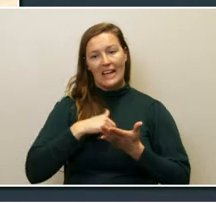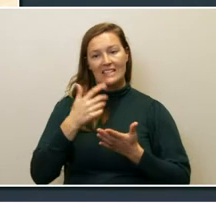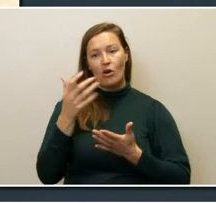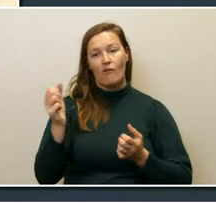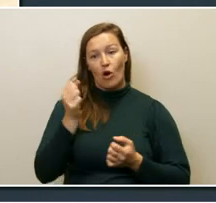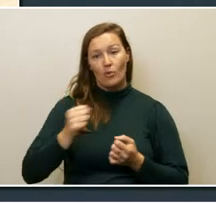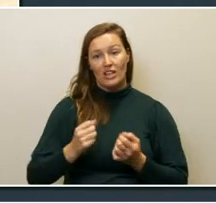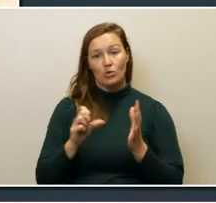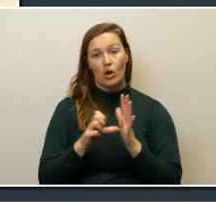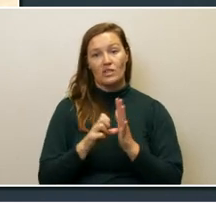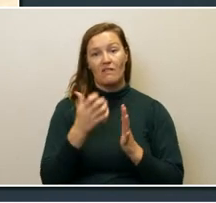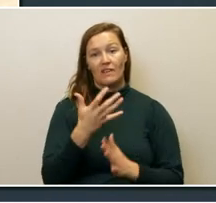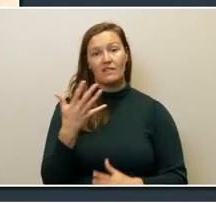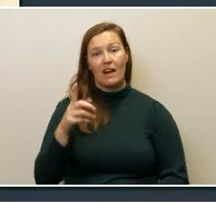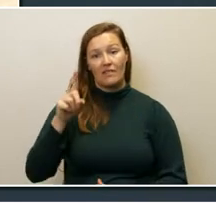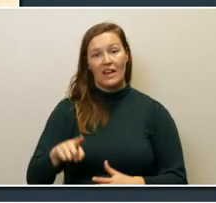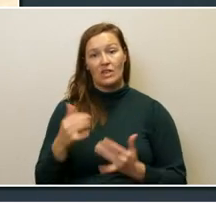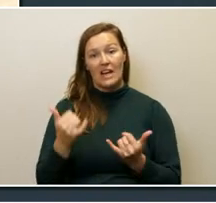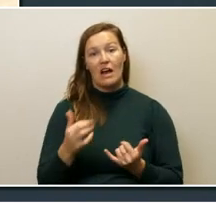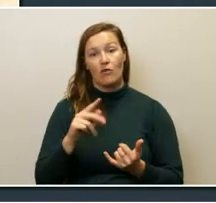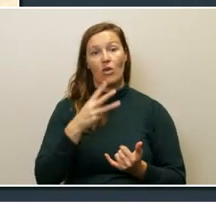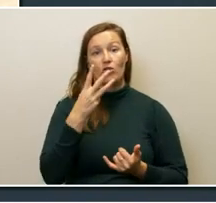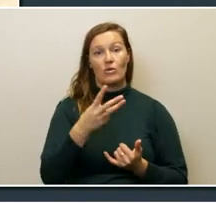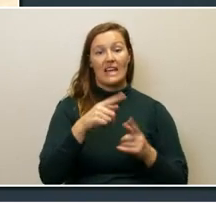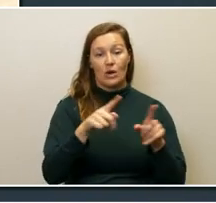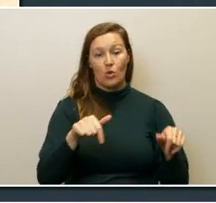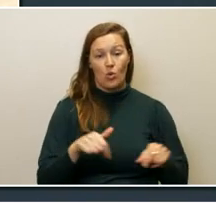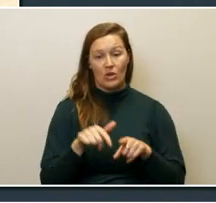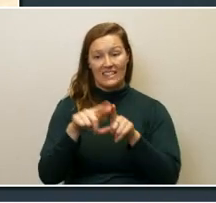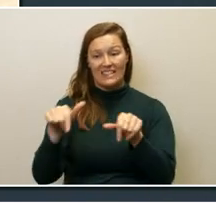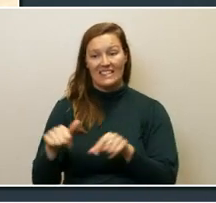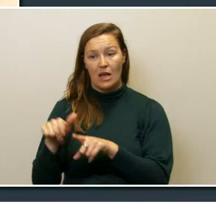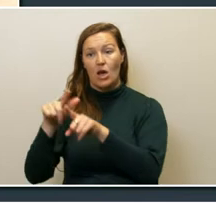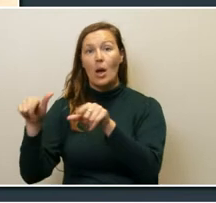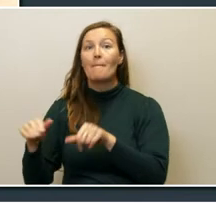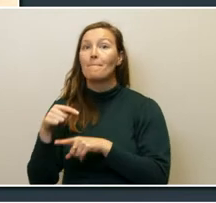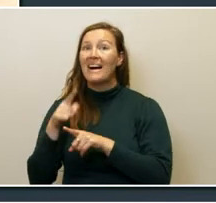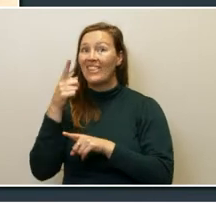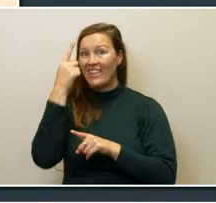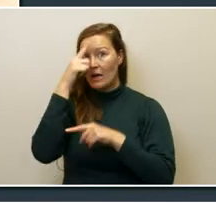us 55 now for 3 courts. We'd like you to think long term that that's likely to go up.